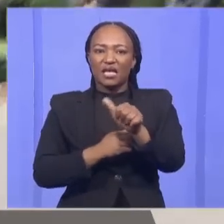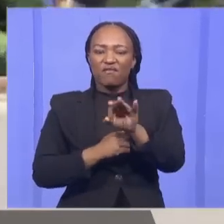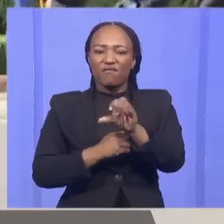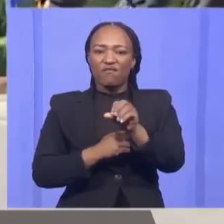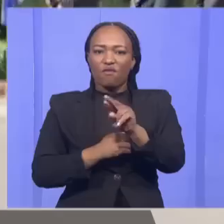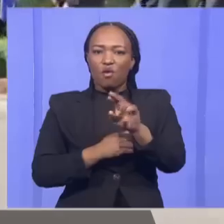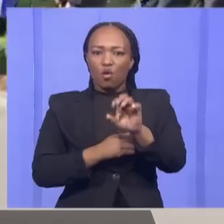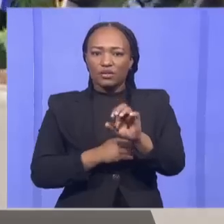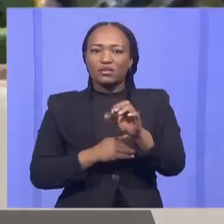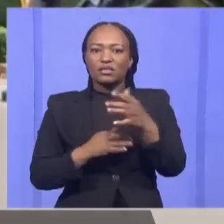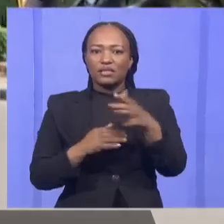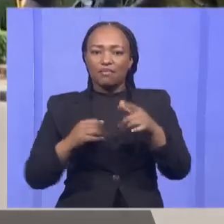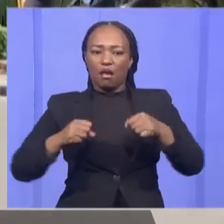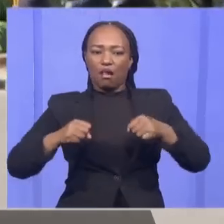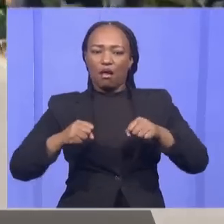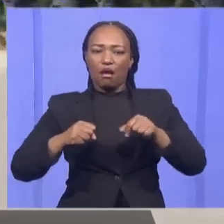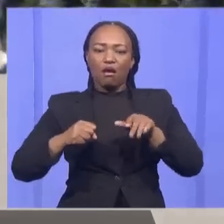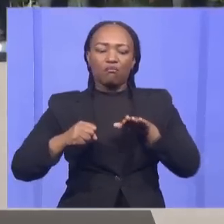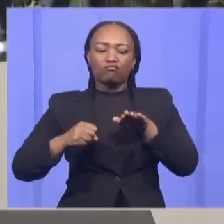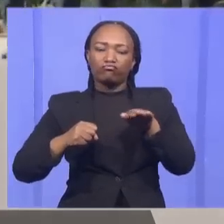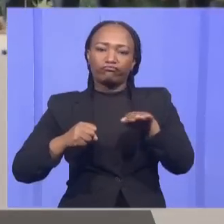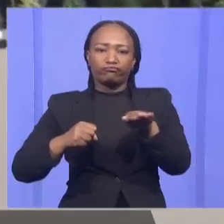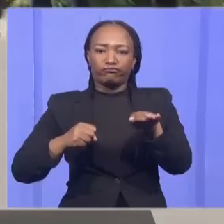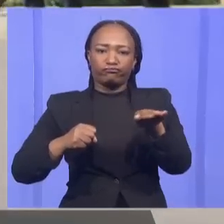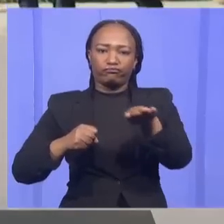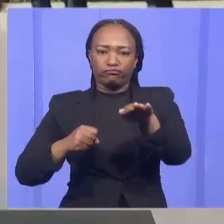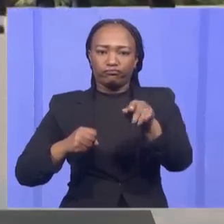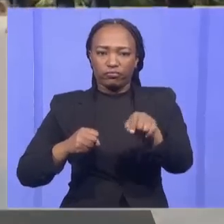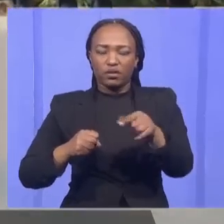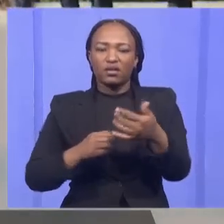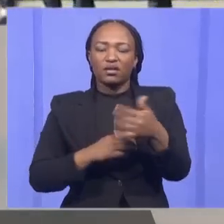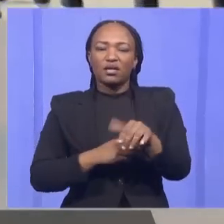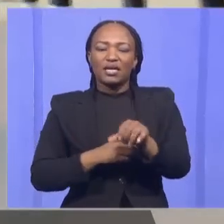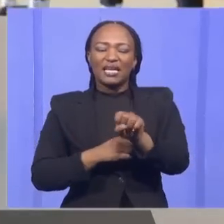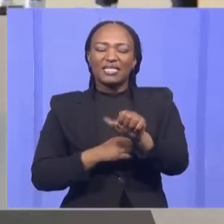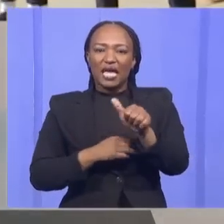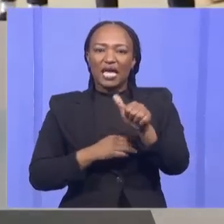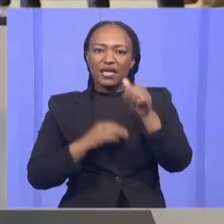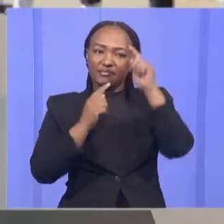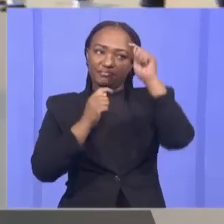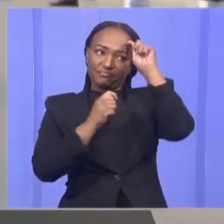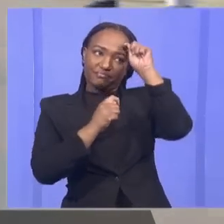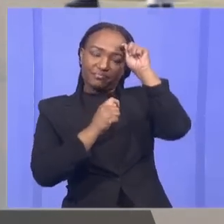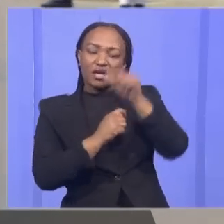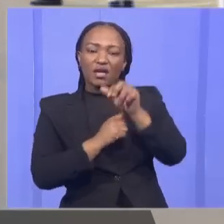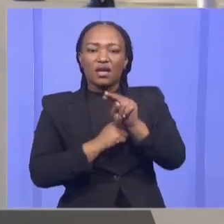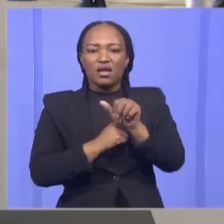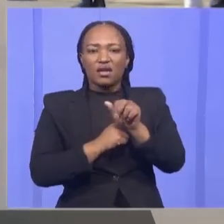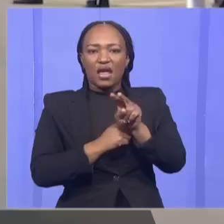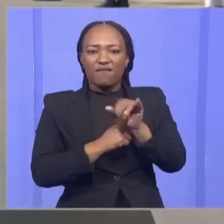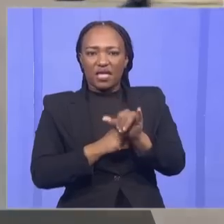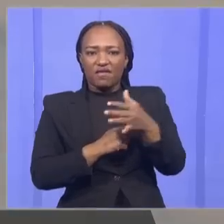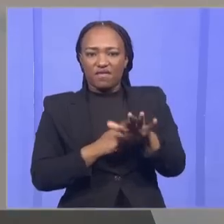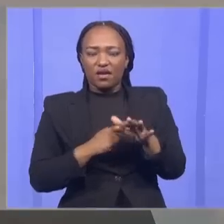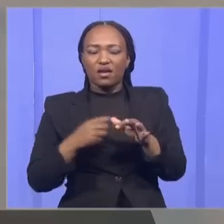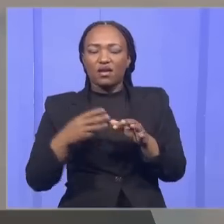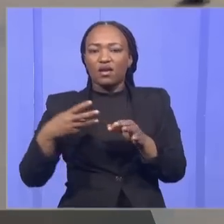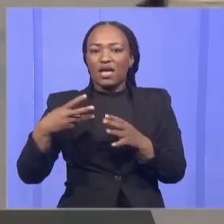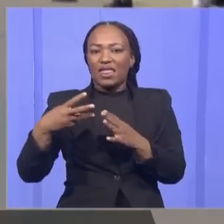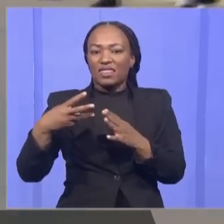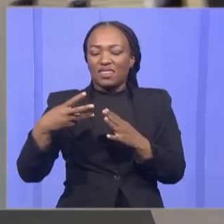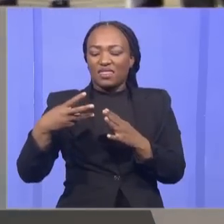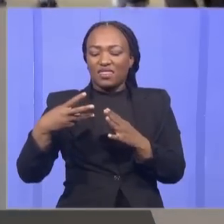That has also, he has passed that. Then it is now the SA Navy. It is third in line in terms of seniority. Then the last, it would be